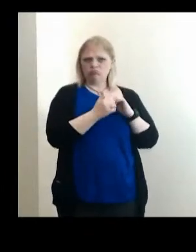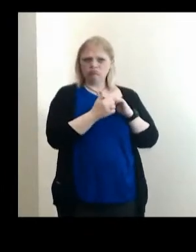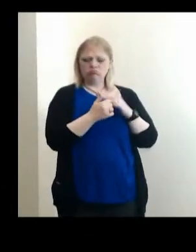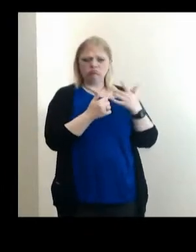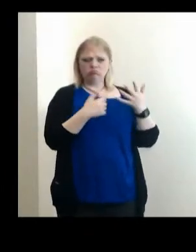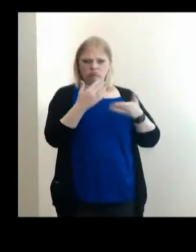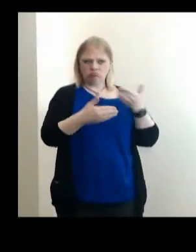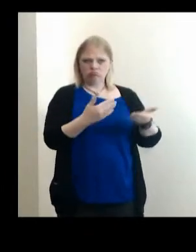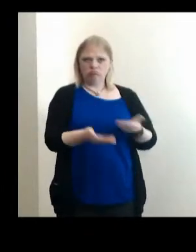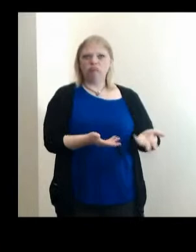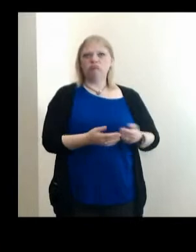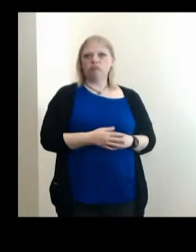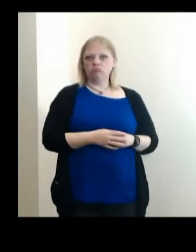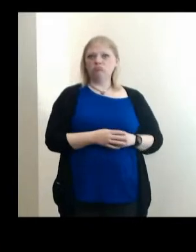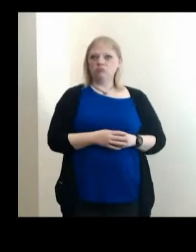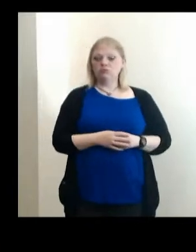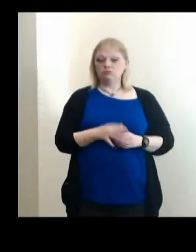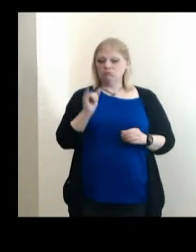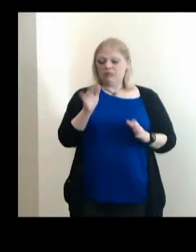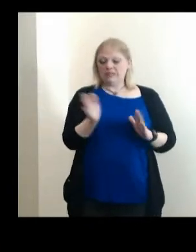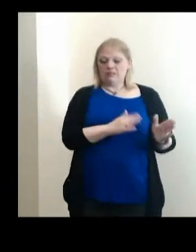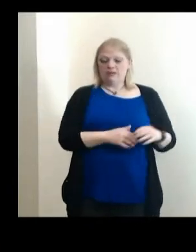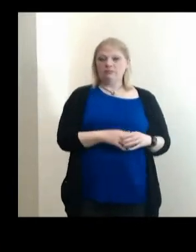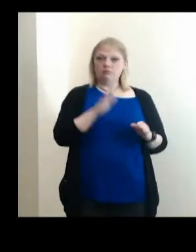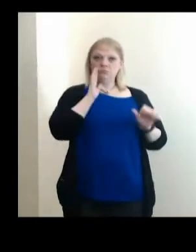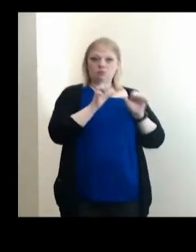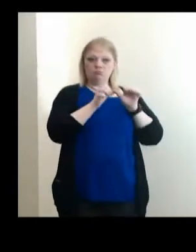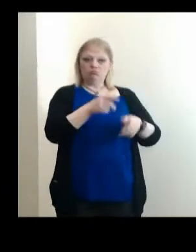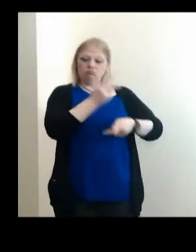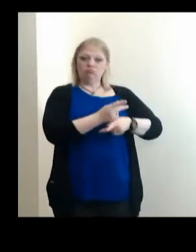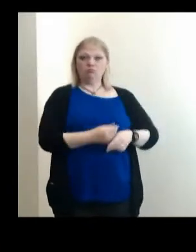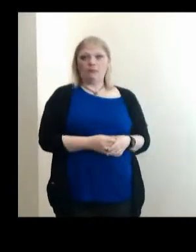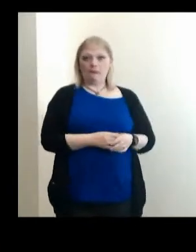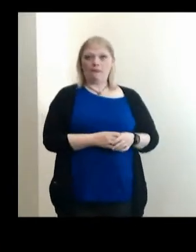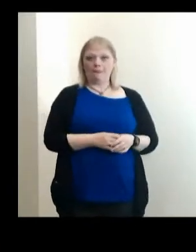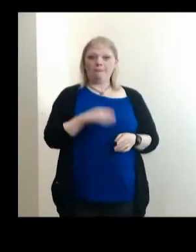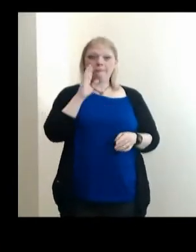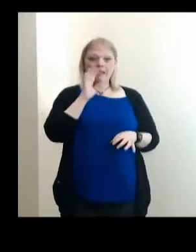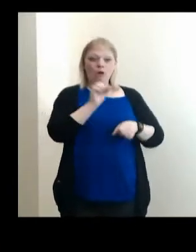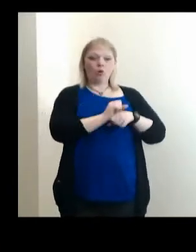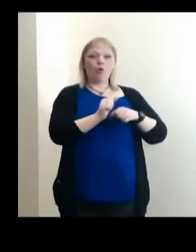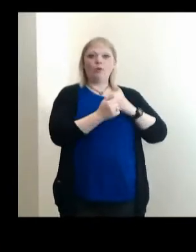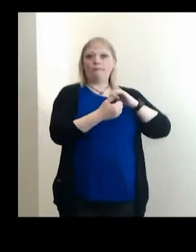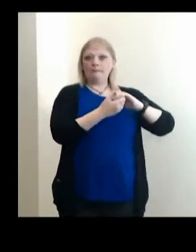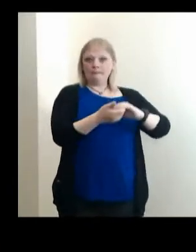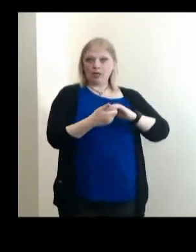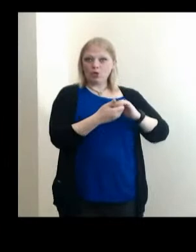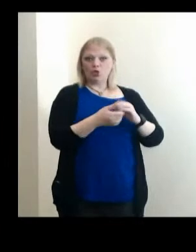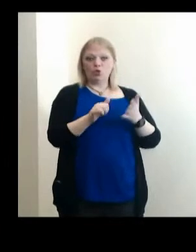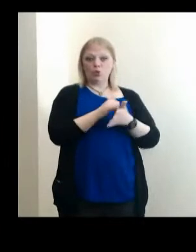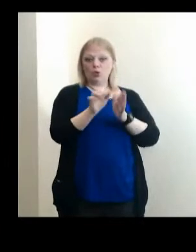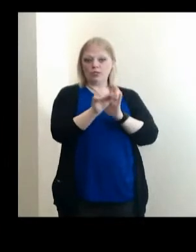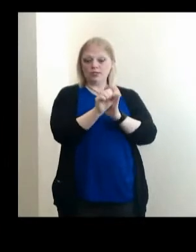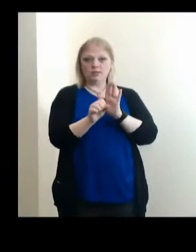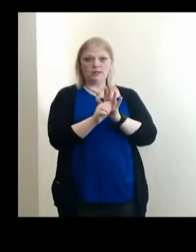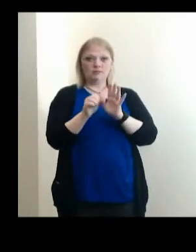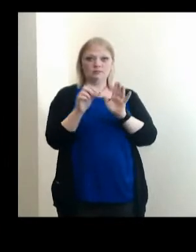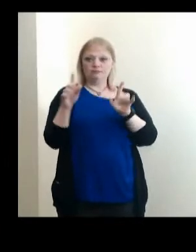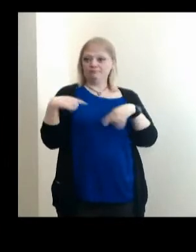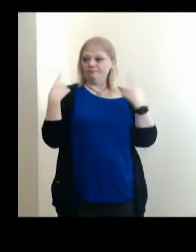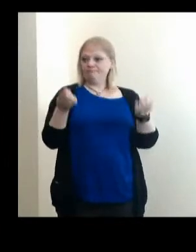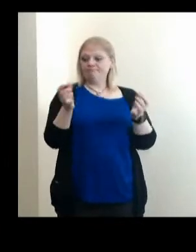about implementing it. And that's our plan, and we're continuing to stick with it. And we will work with our partners in New York State, like we always